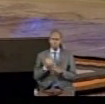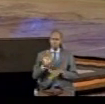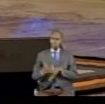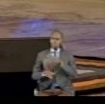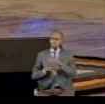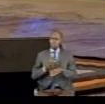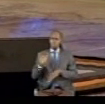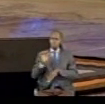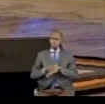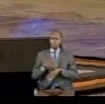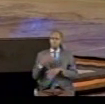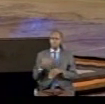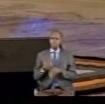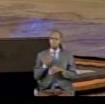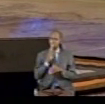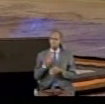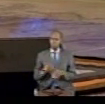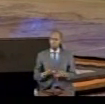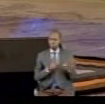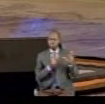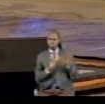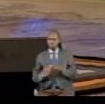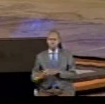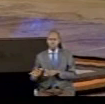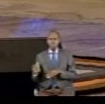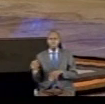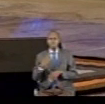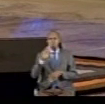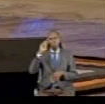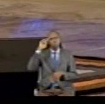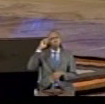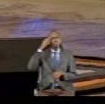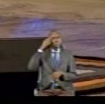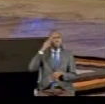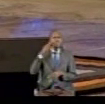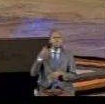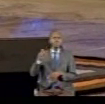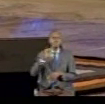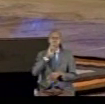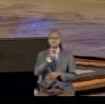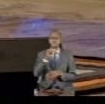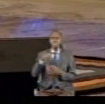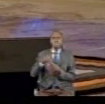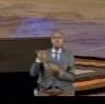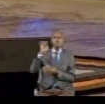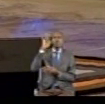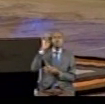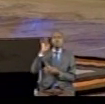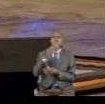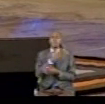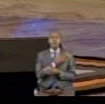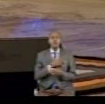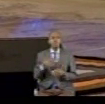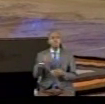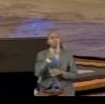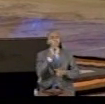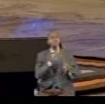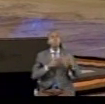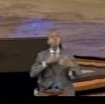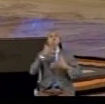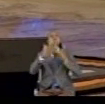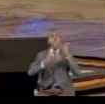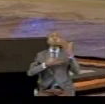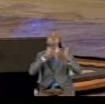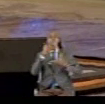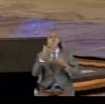upon the sea, they supposed it had been a spirit, and he cried out.